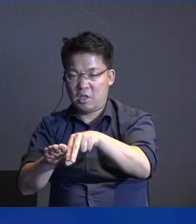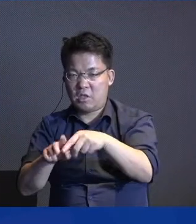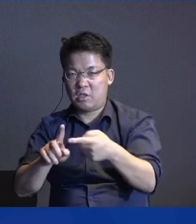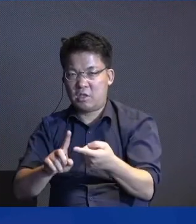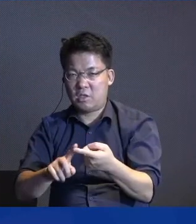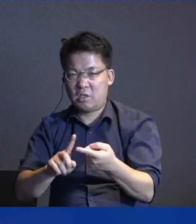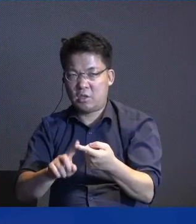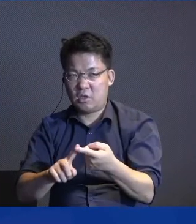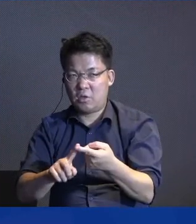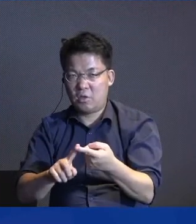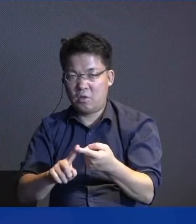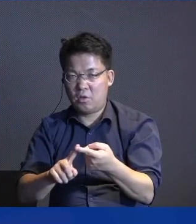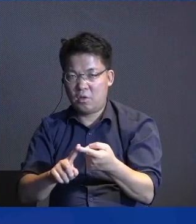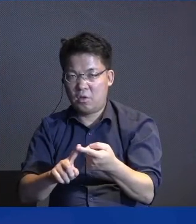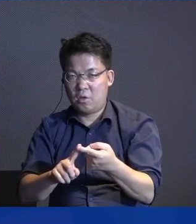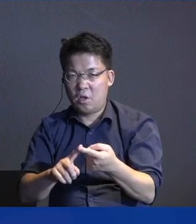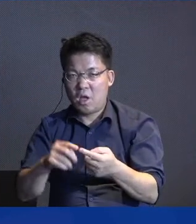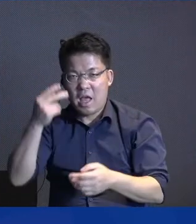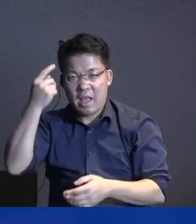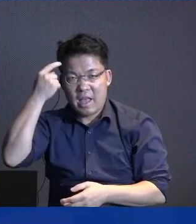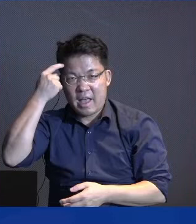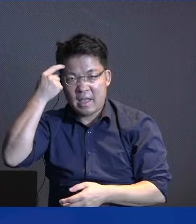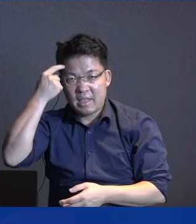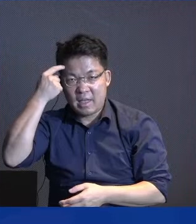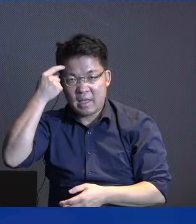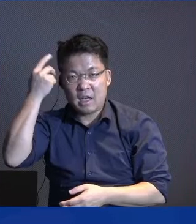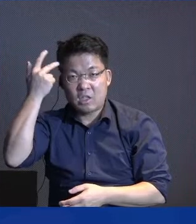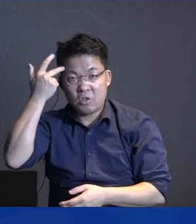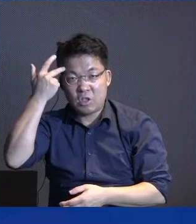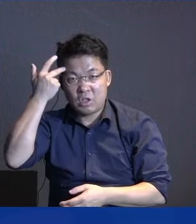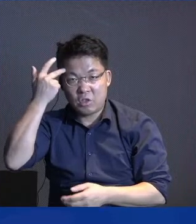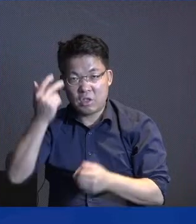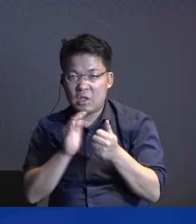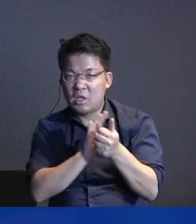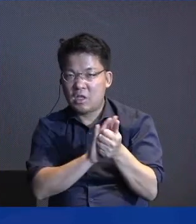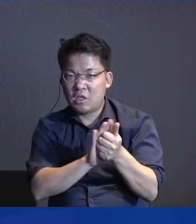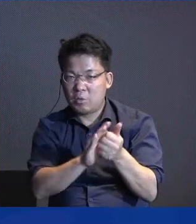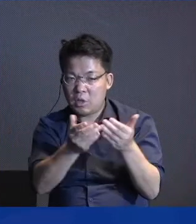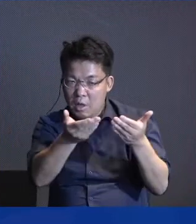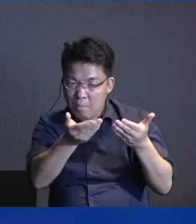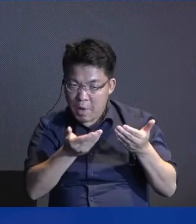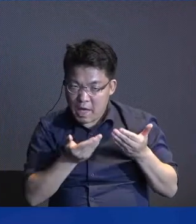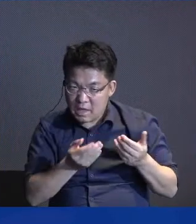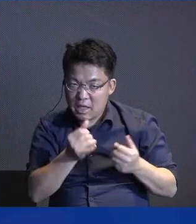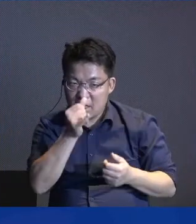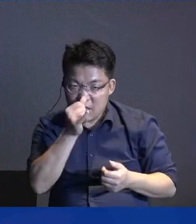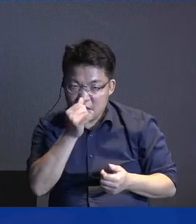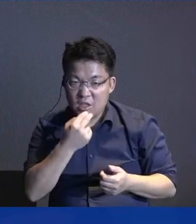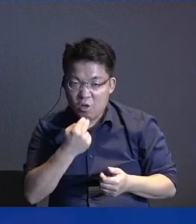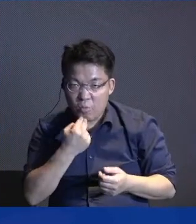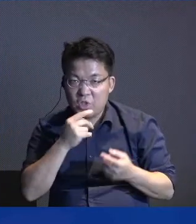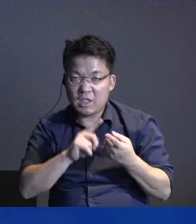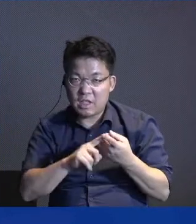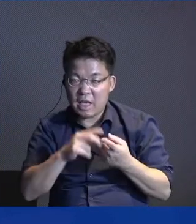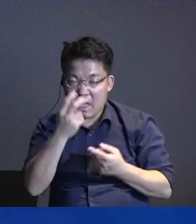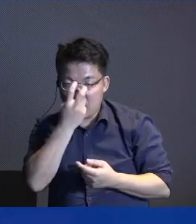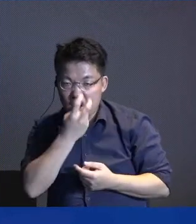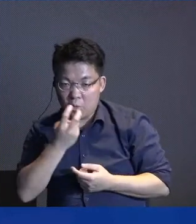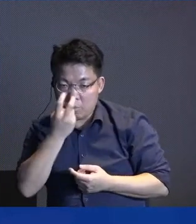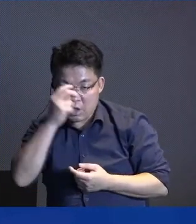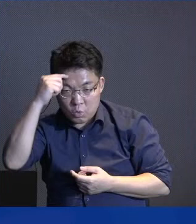Analysis revealed that institutional trust positively contributed to perceived well-being, and